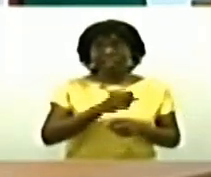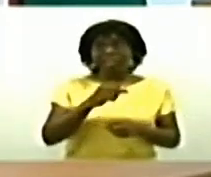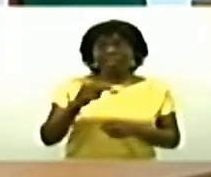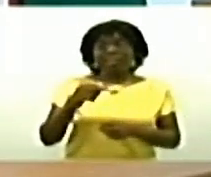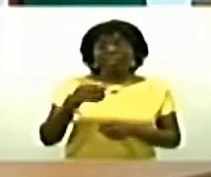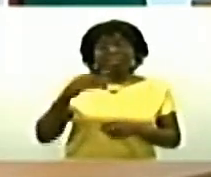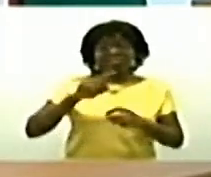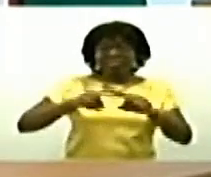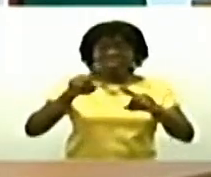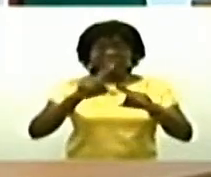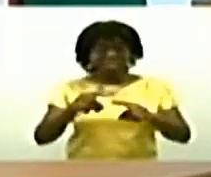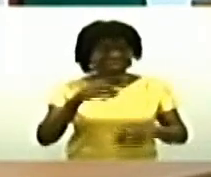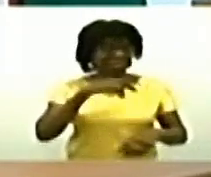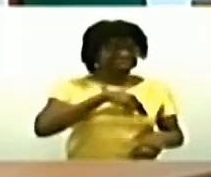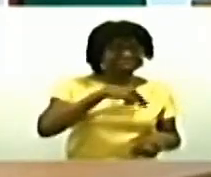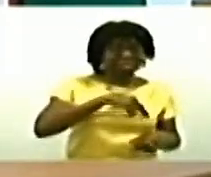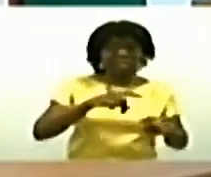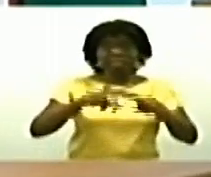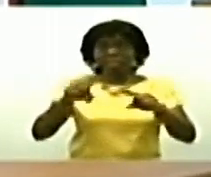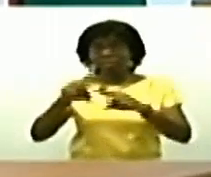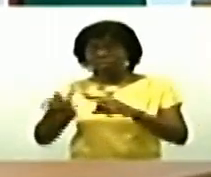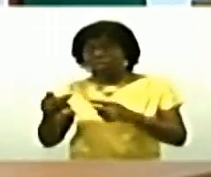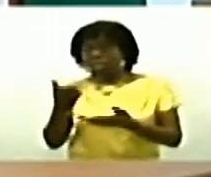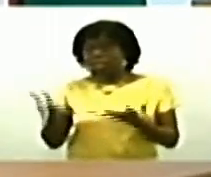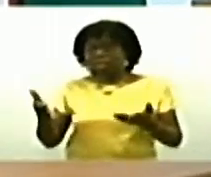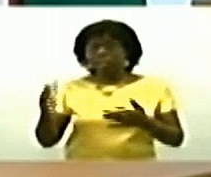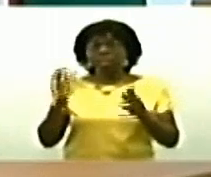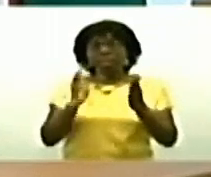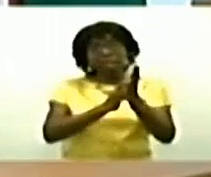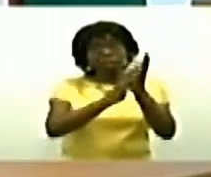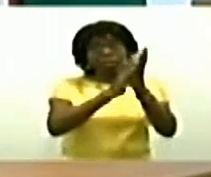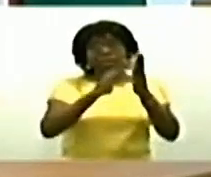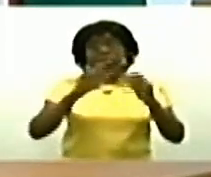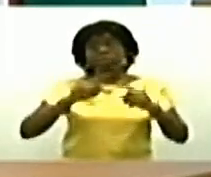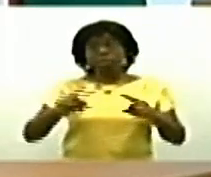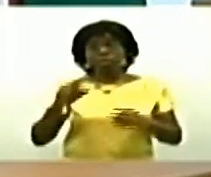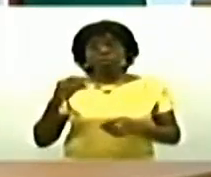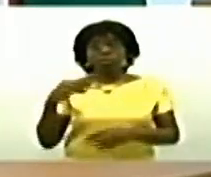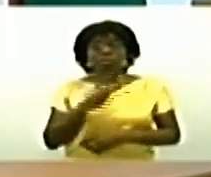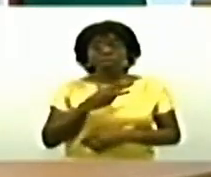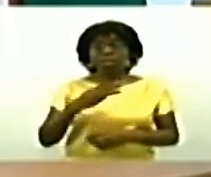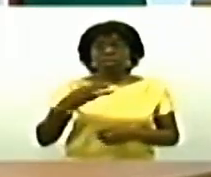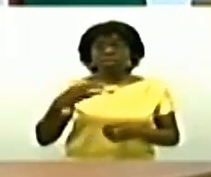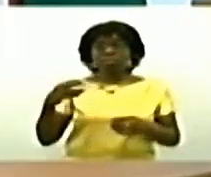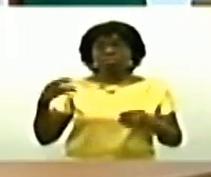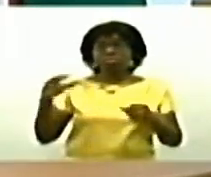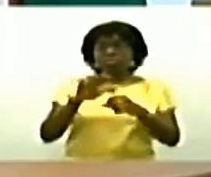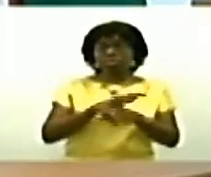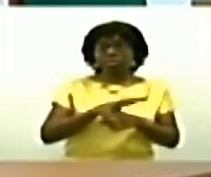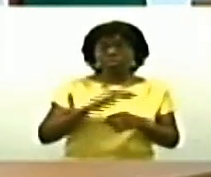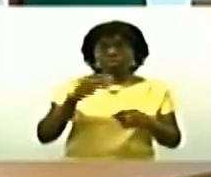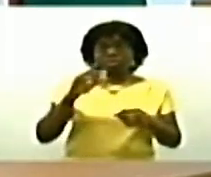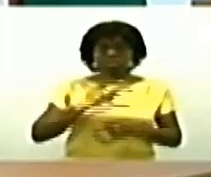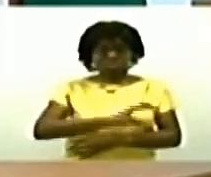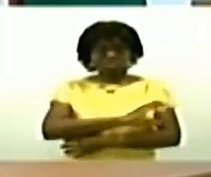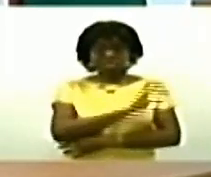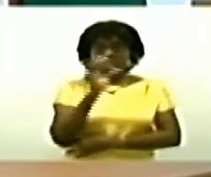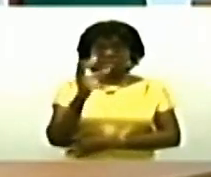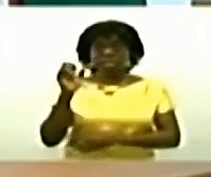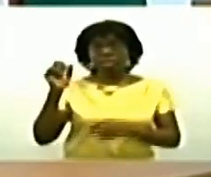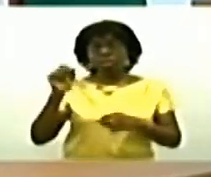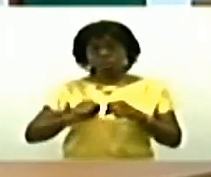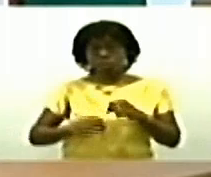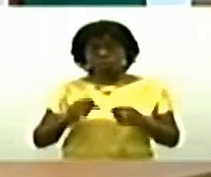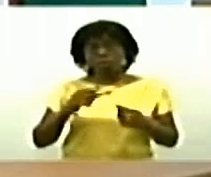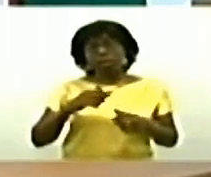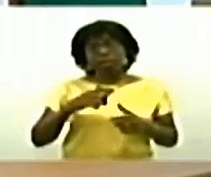different religions and they have different religious ceremonies, but we are predominantly in the practice of Christianity, and therefore